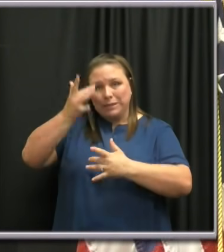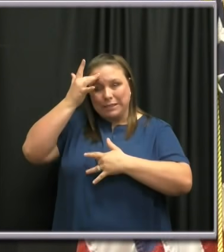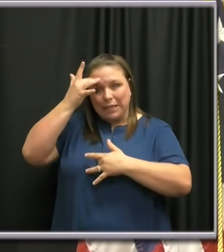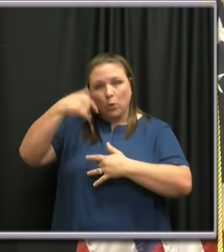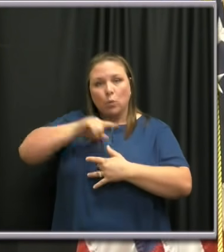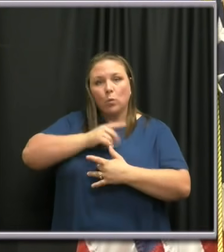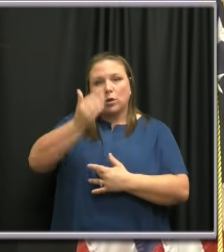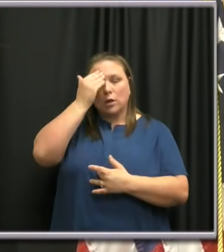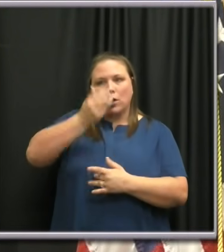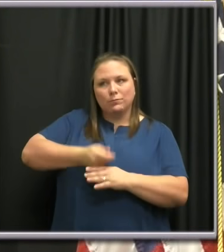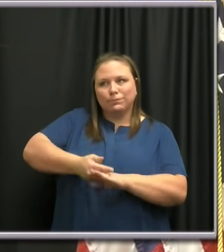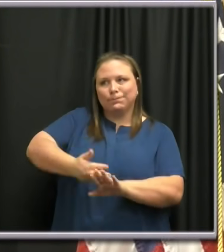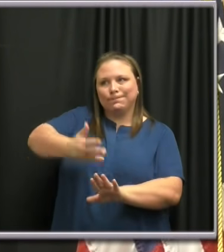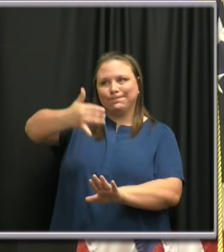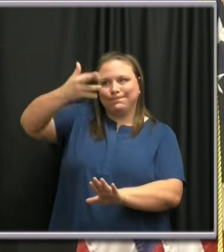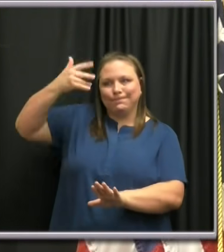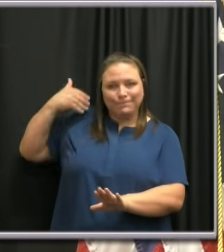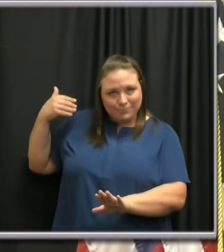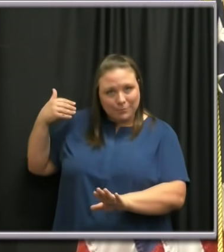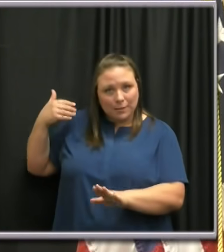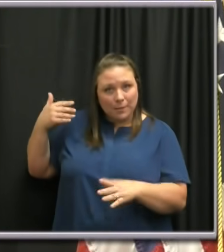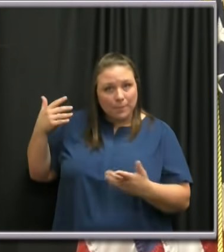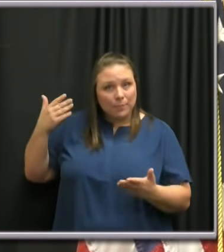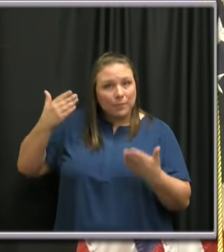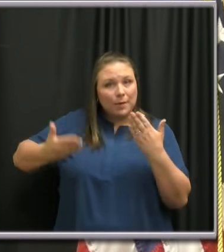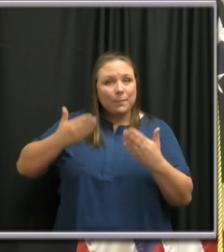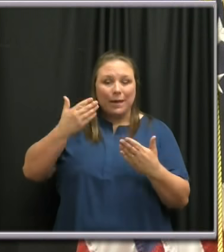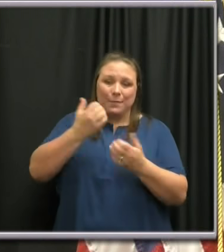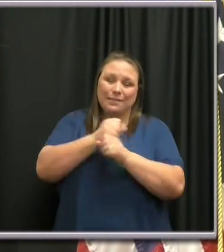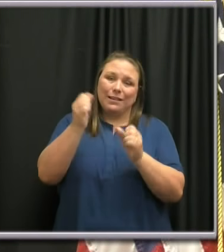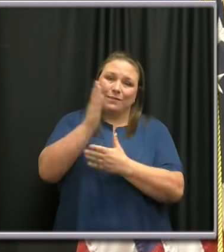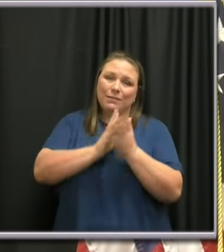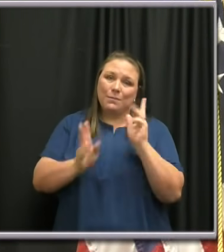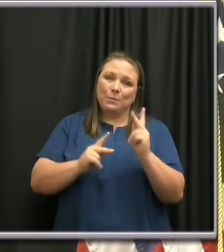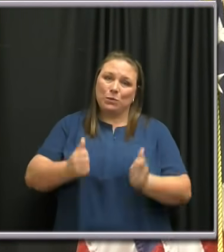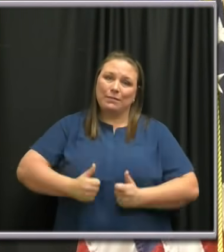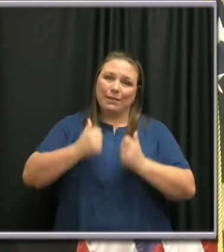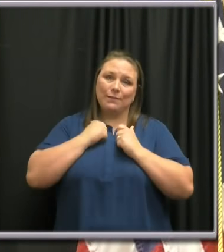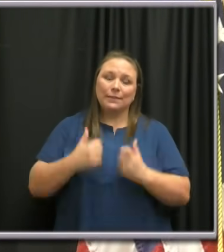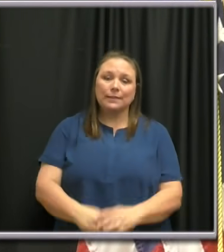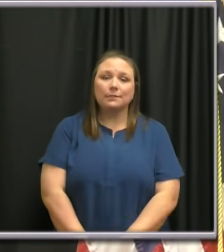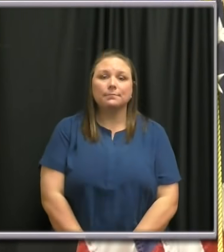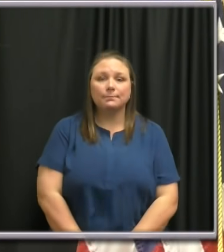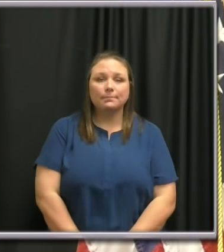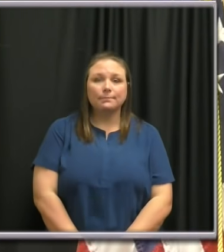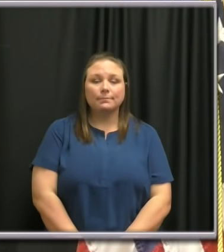this many, many weeks ago. And who knows, maybe some lives could have been saved.